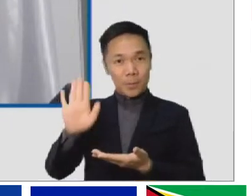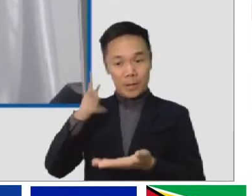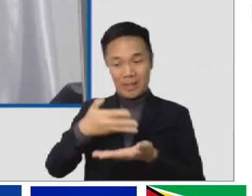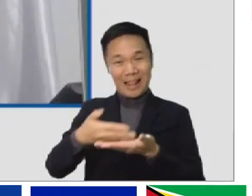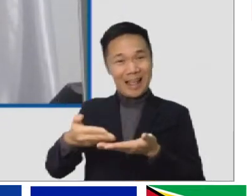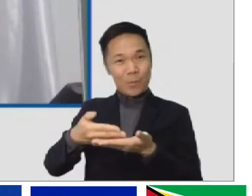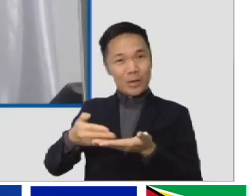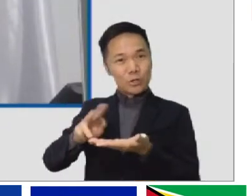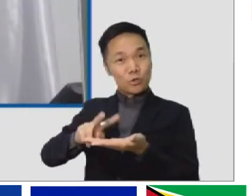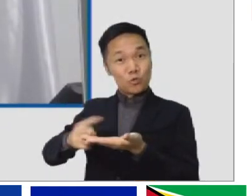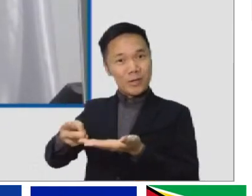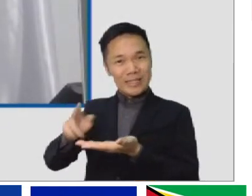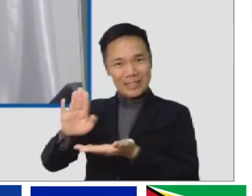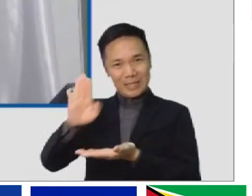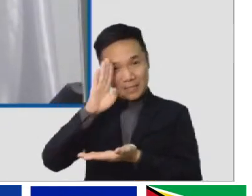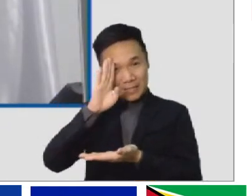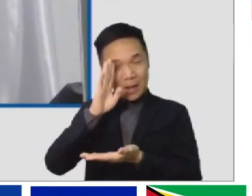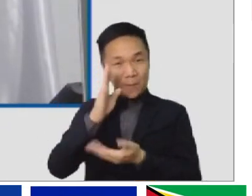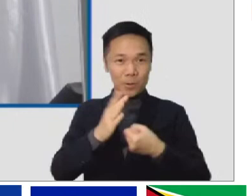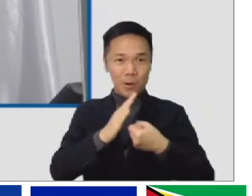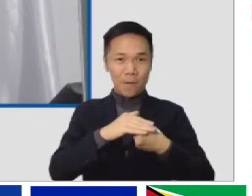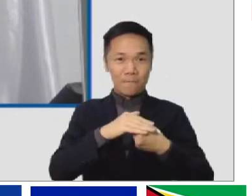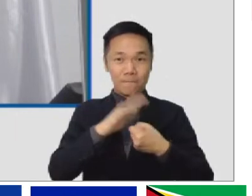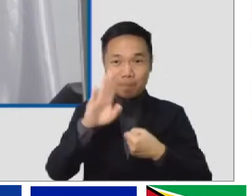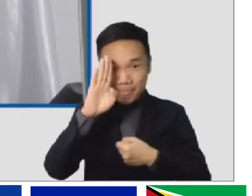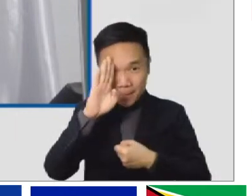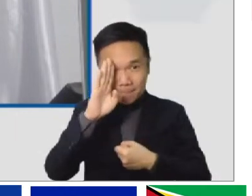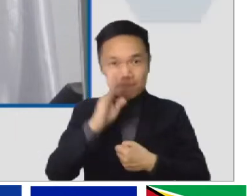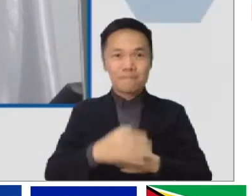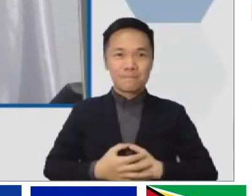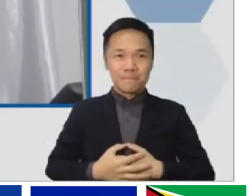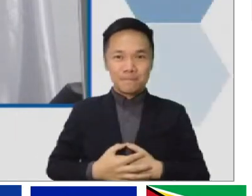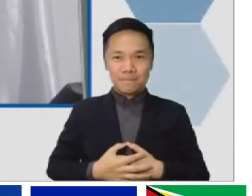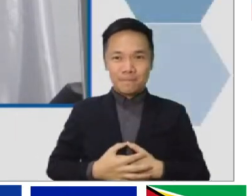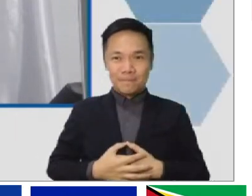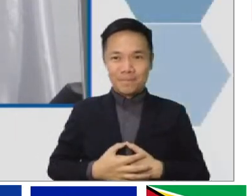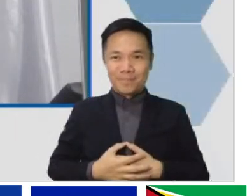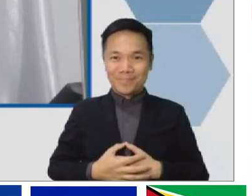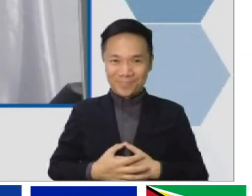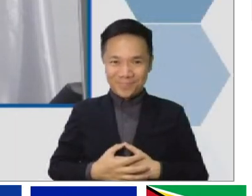Wait a minute. Okay. Español.